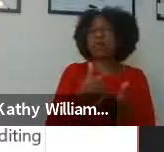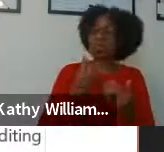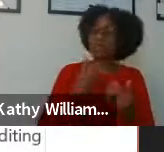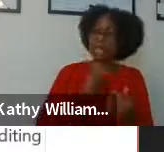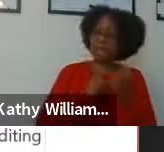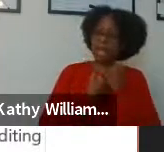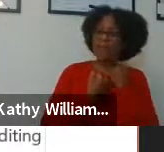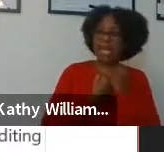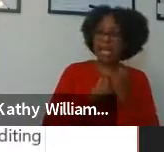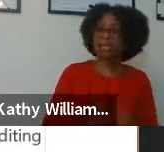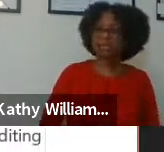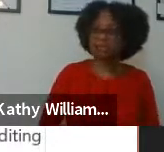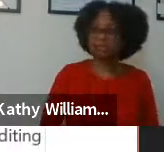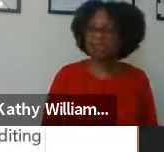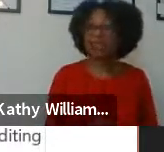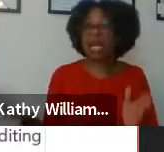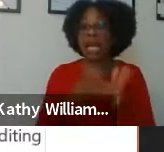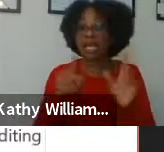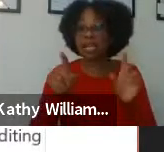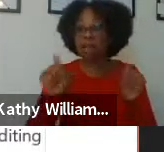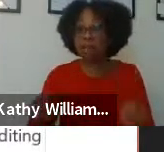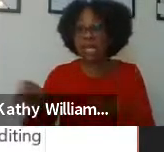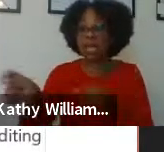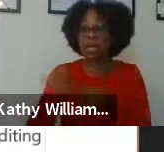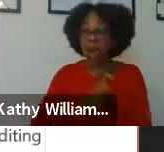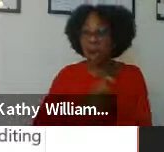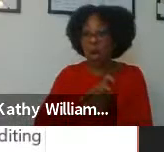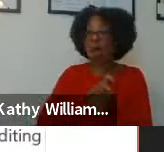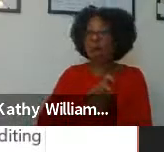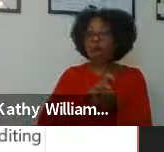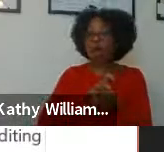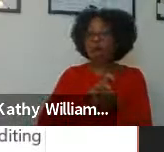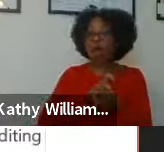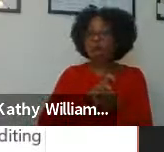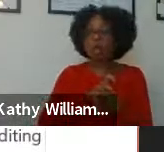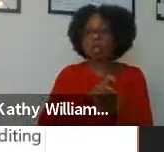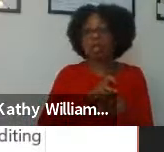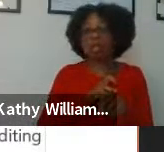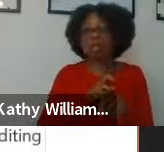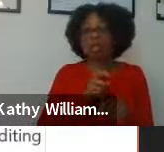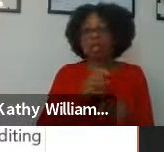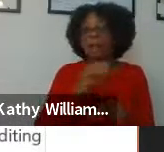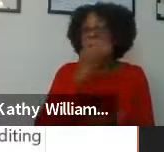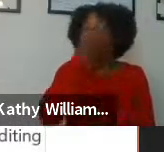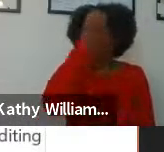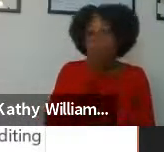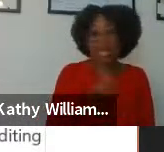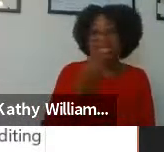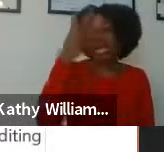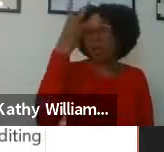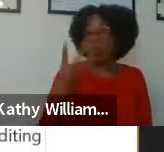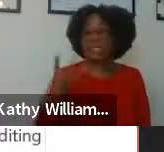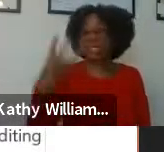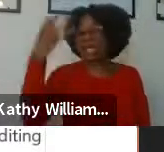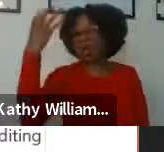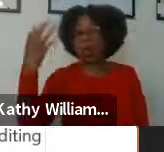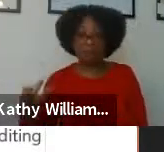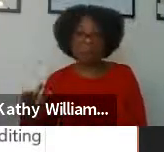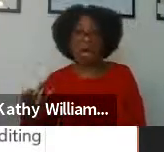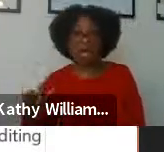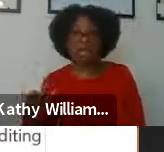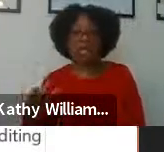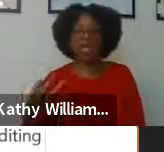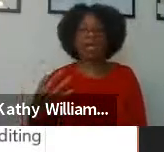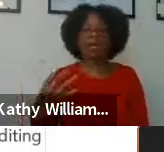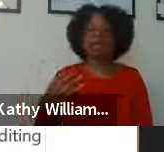self-advocate. So again, you can call, or you can call on Monday, Wednesday, or Friday, and we have a